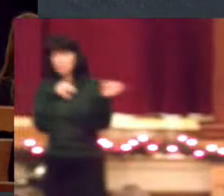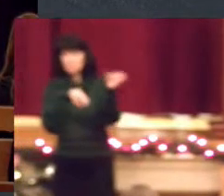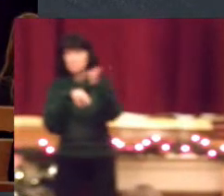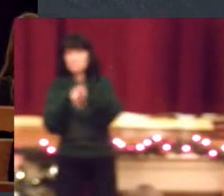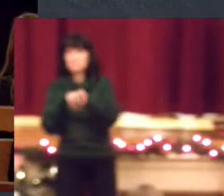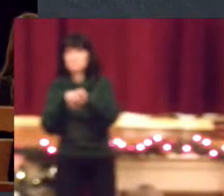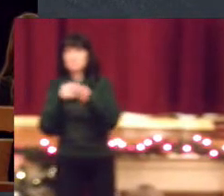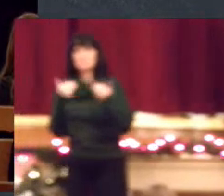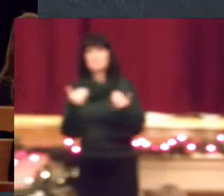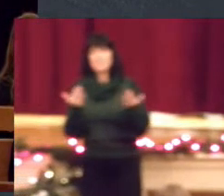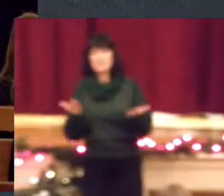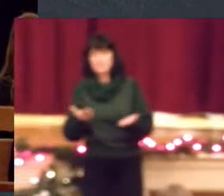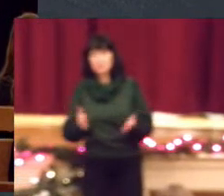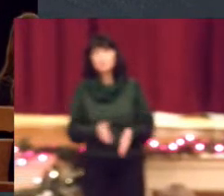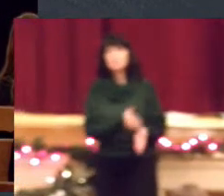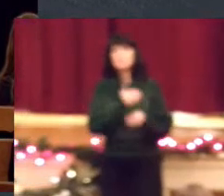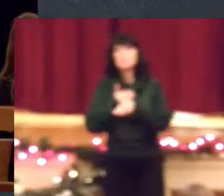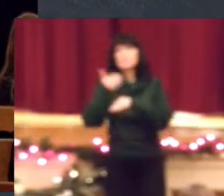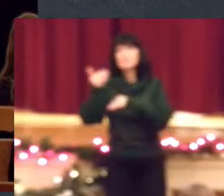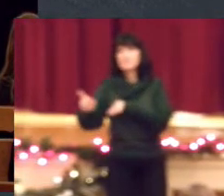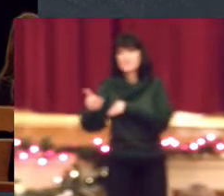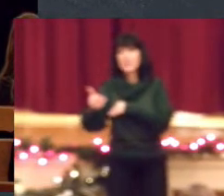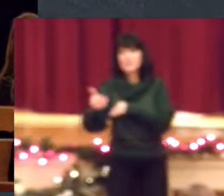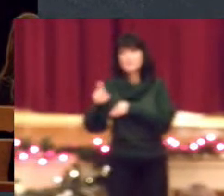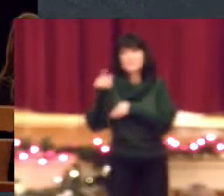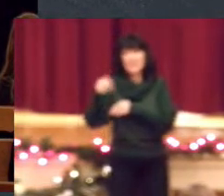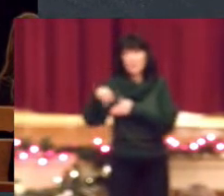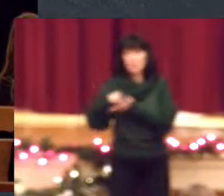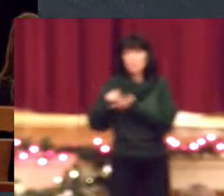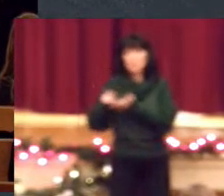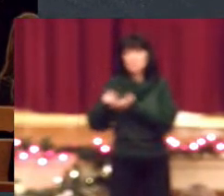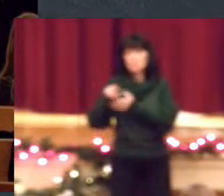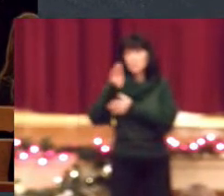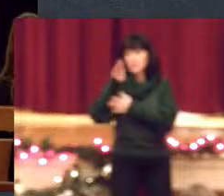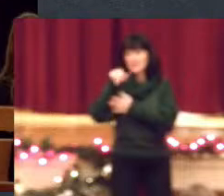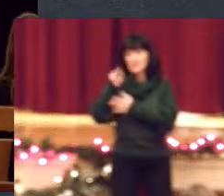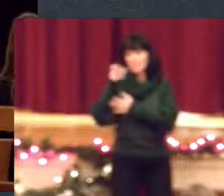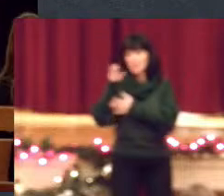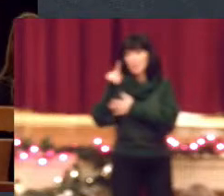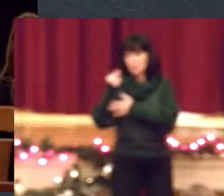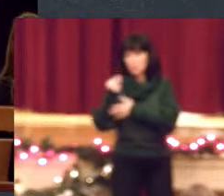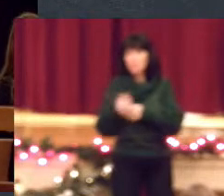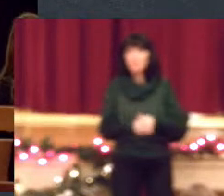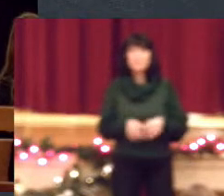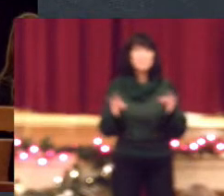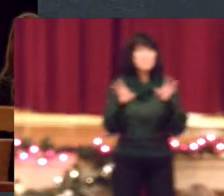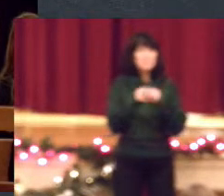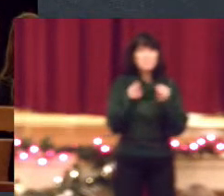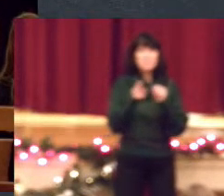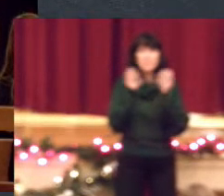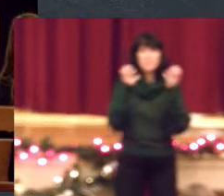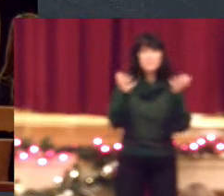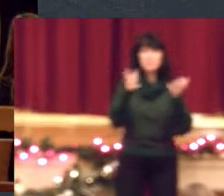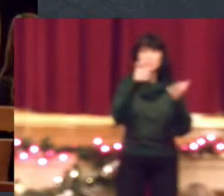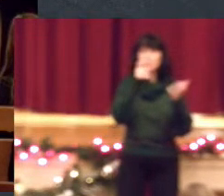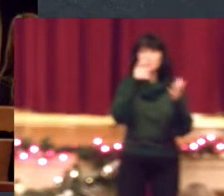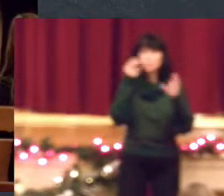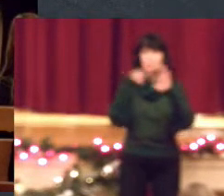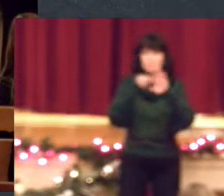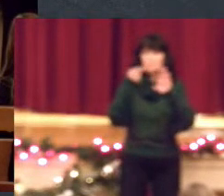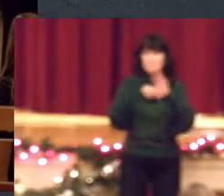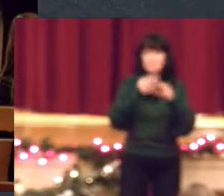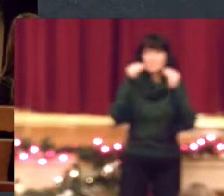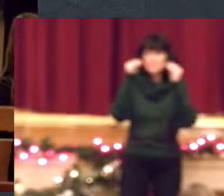then Bancroft later in the week. We've been meeting with teachers. Today, I